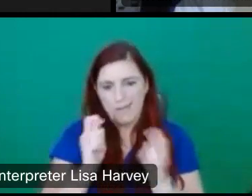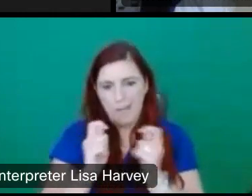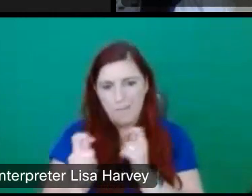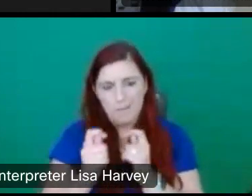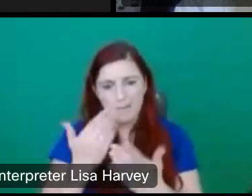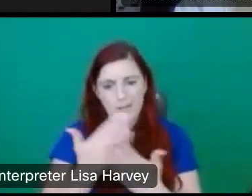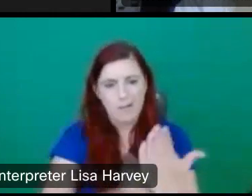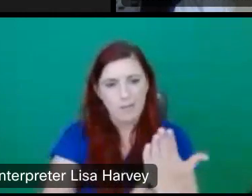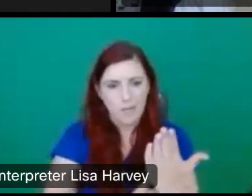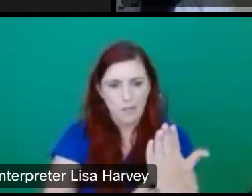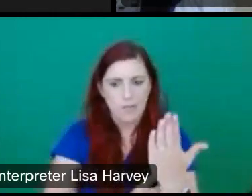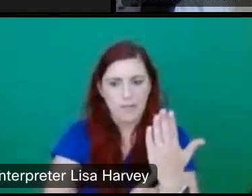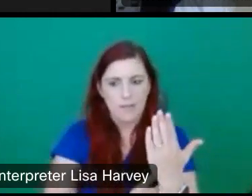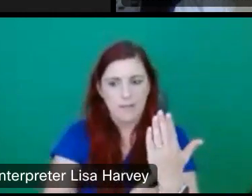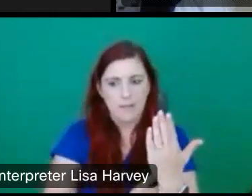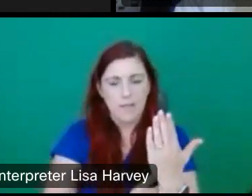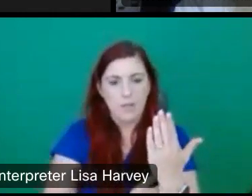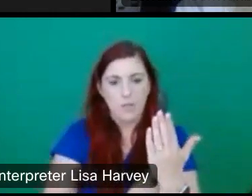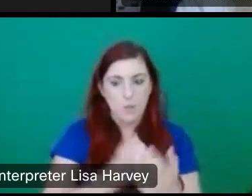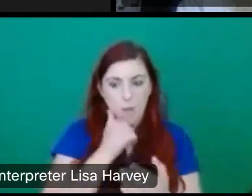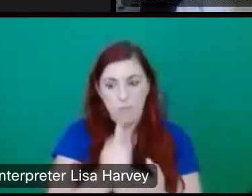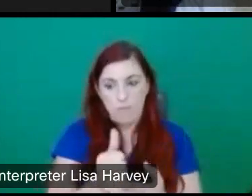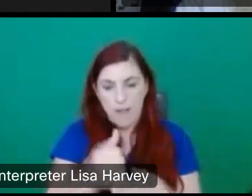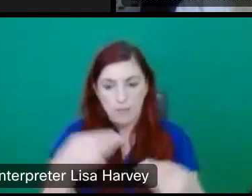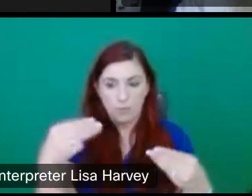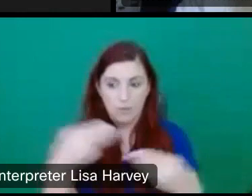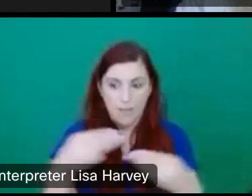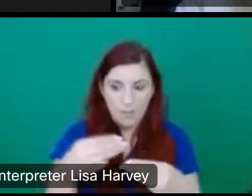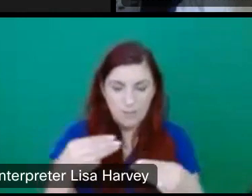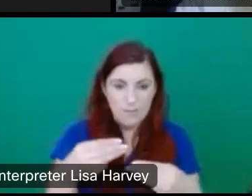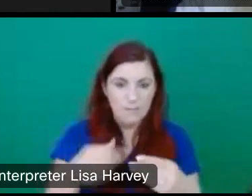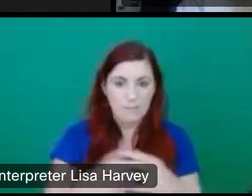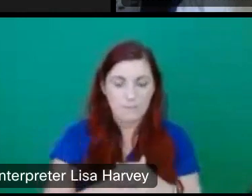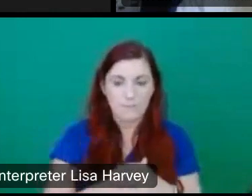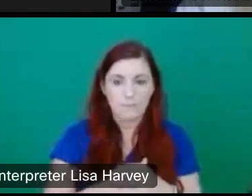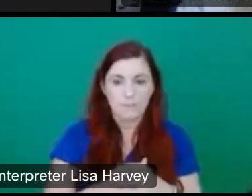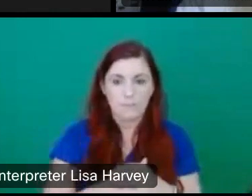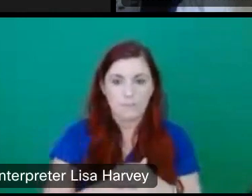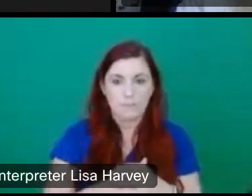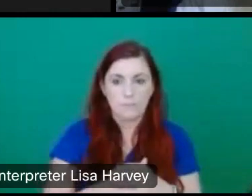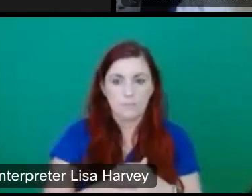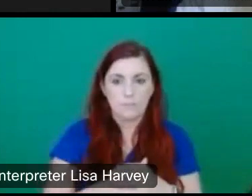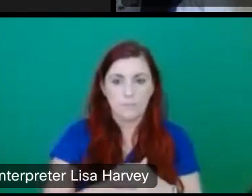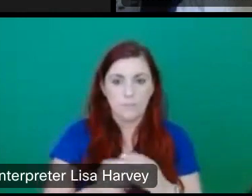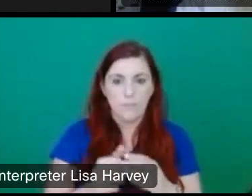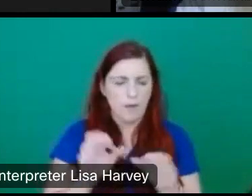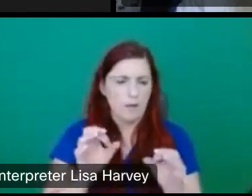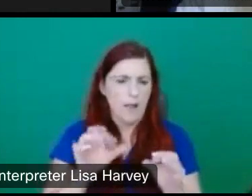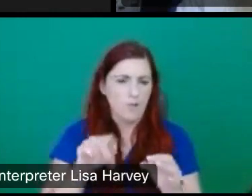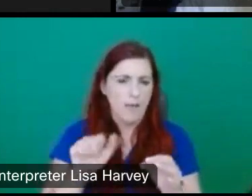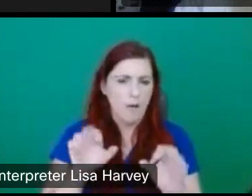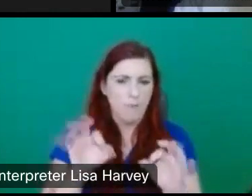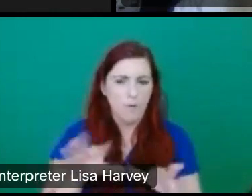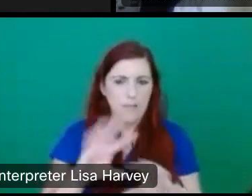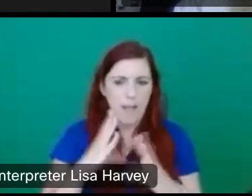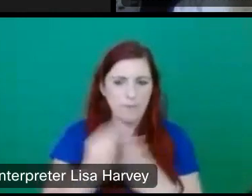to provide these protections to those new services as well. And of course, everything that isn't